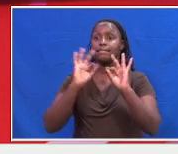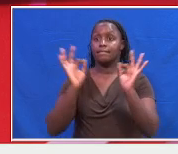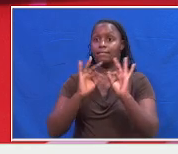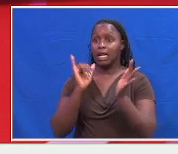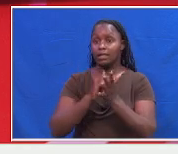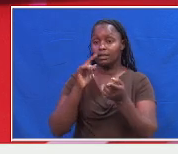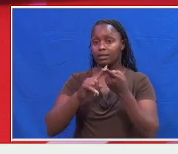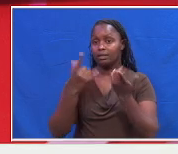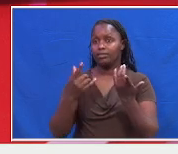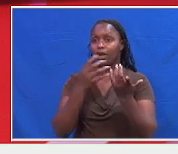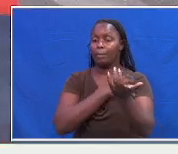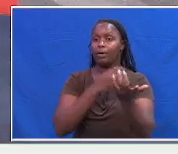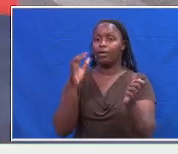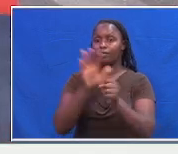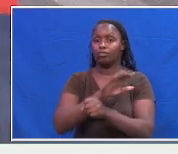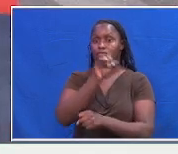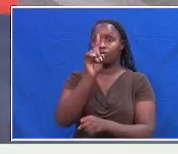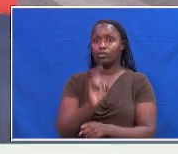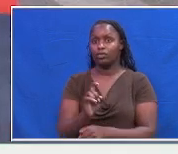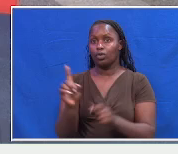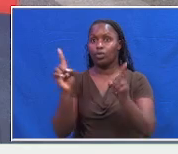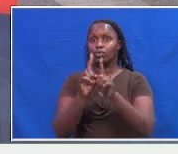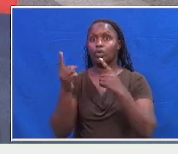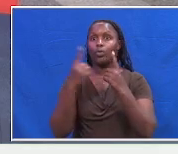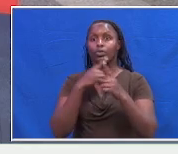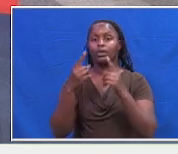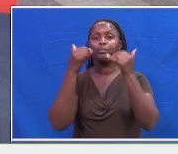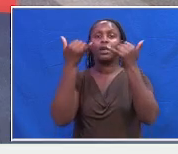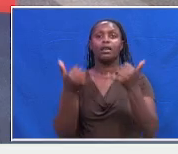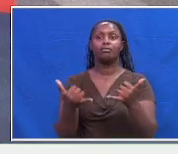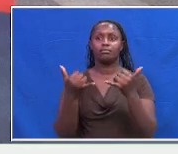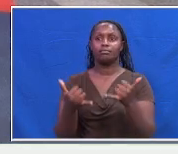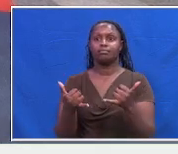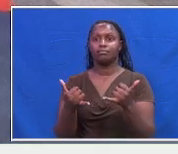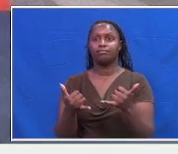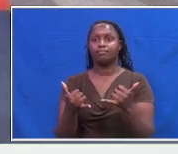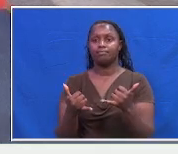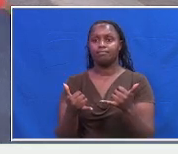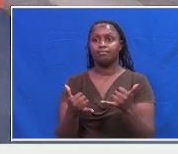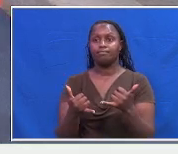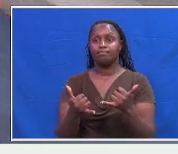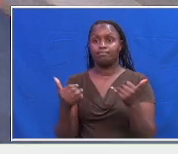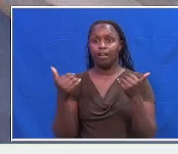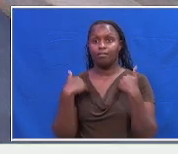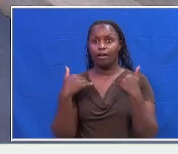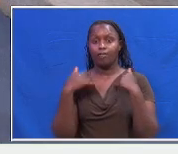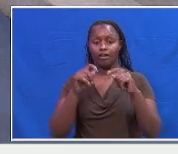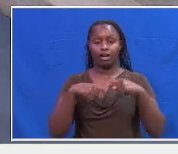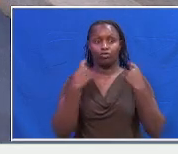talking to a friend of mine in the States, and I was telling them that now the United States knows how to have a tribal